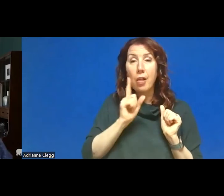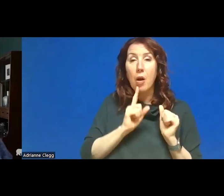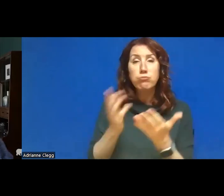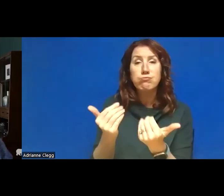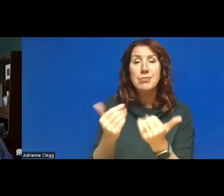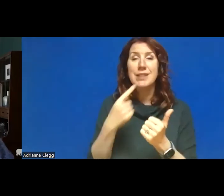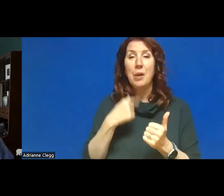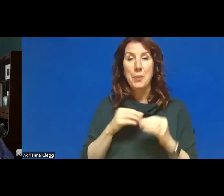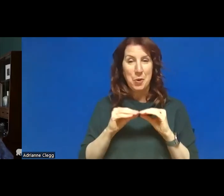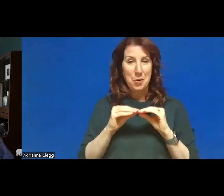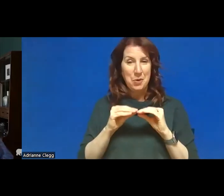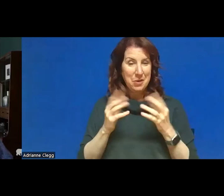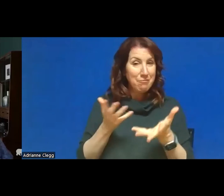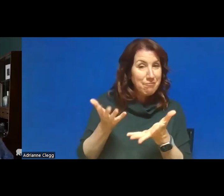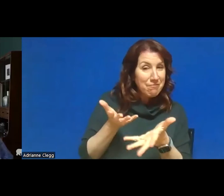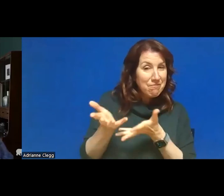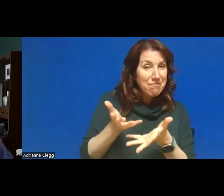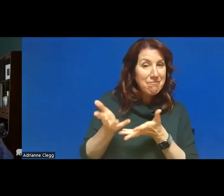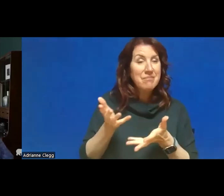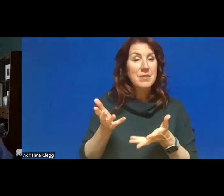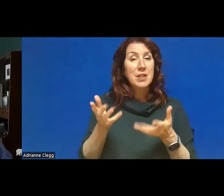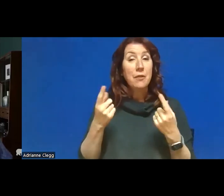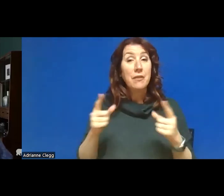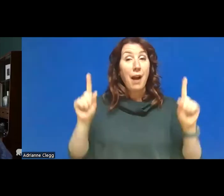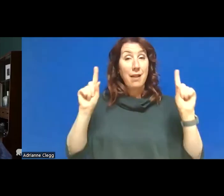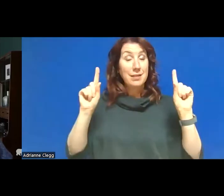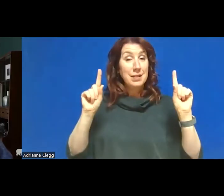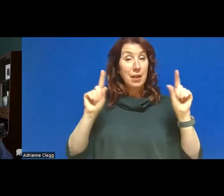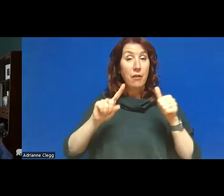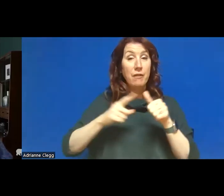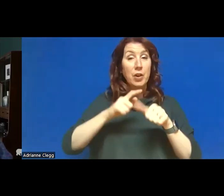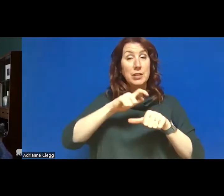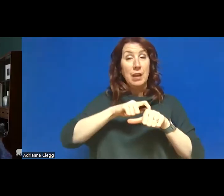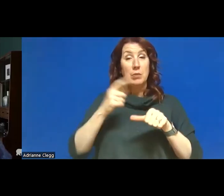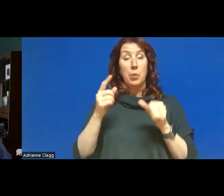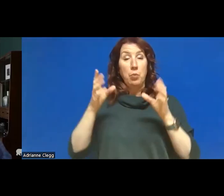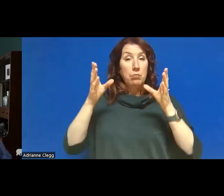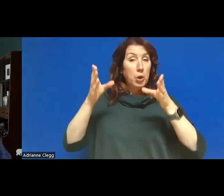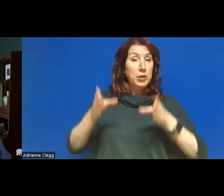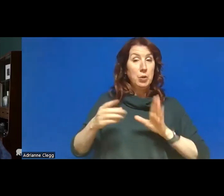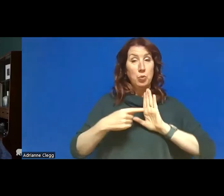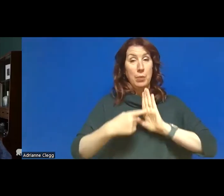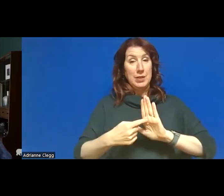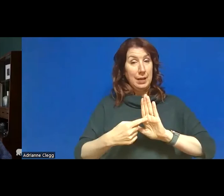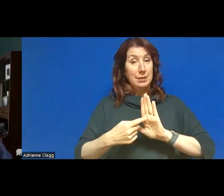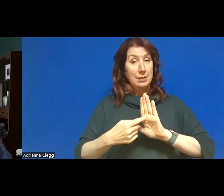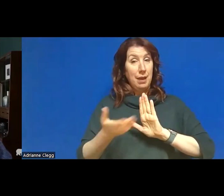of your experiences because for the first time, they have somebody who represents them, and that's you.